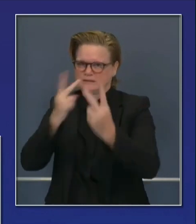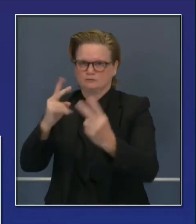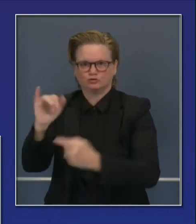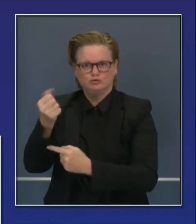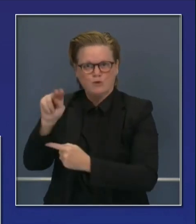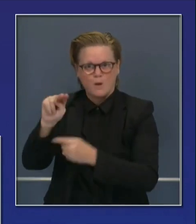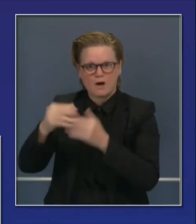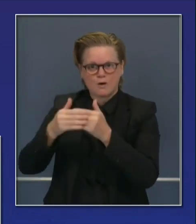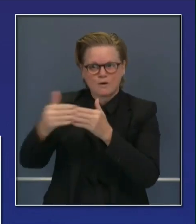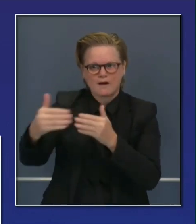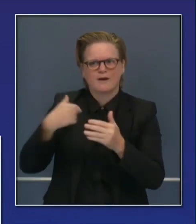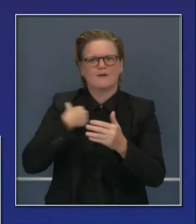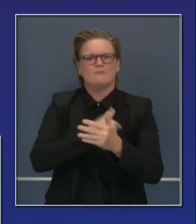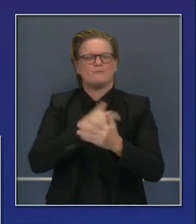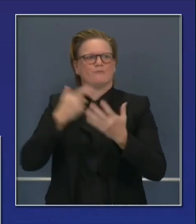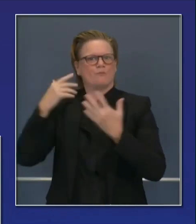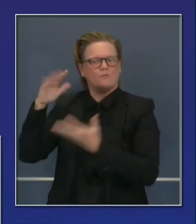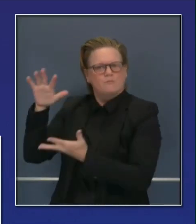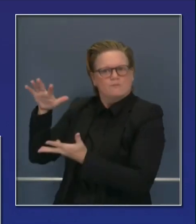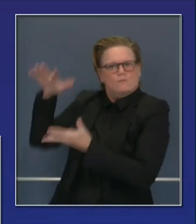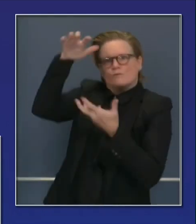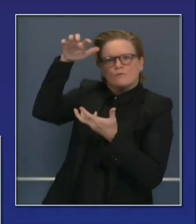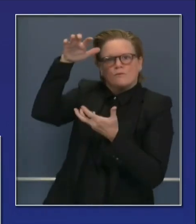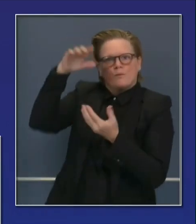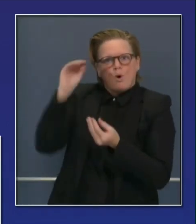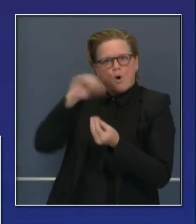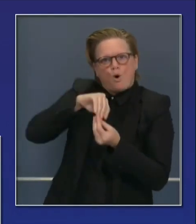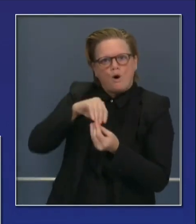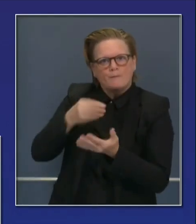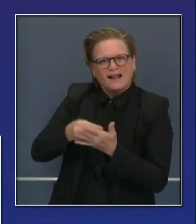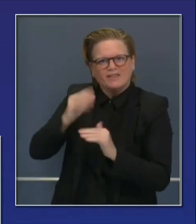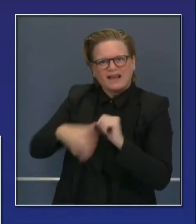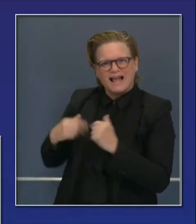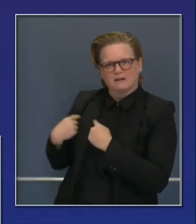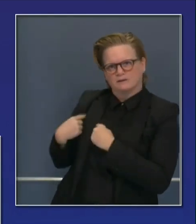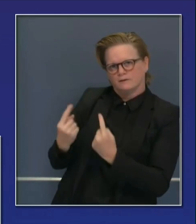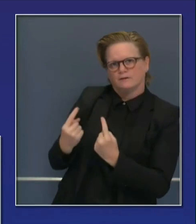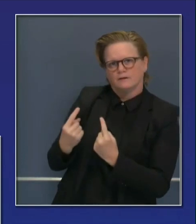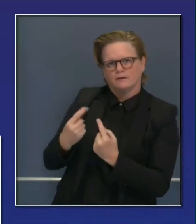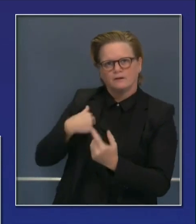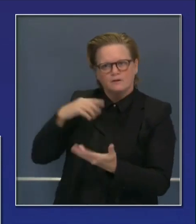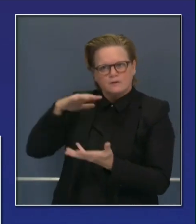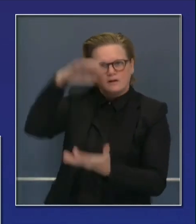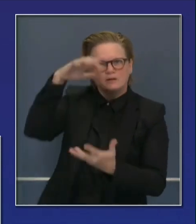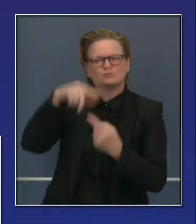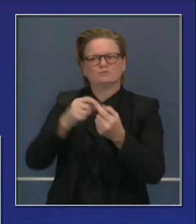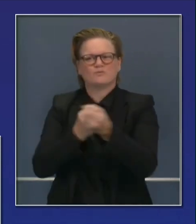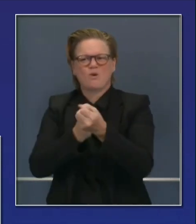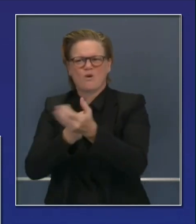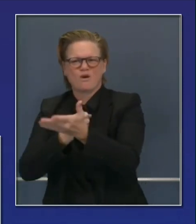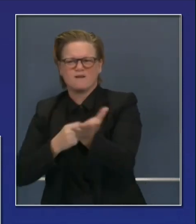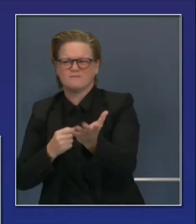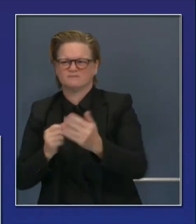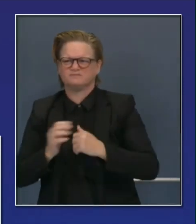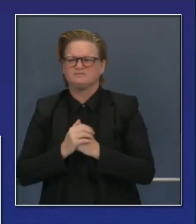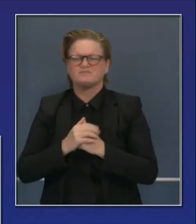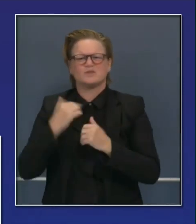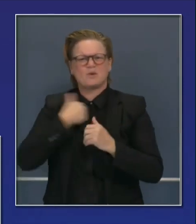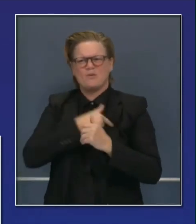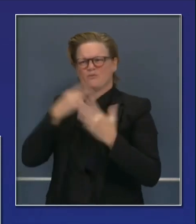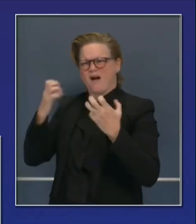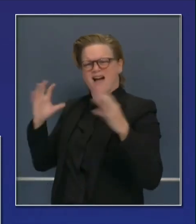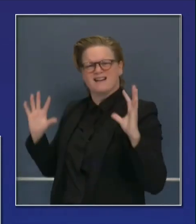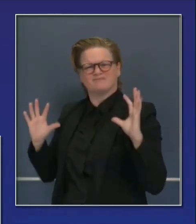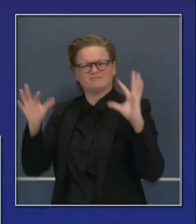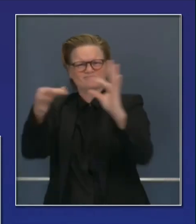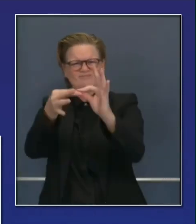more supports. All of this, again, that we announced this week is a bridge to get us into January, and certainly a bridge when